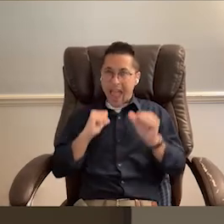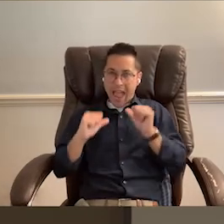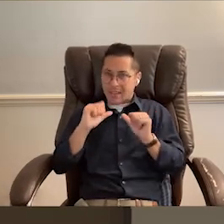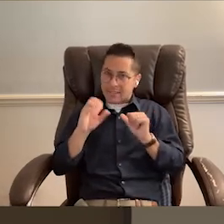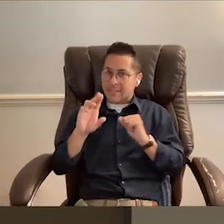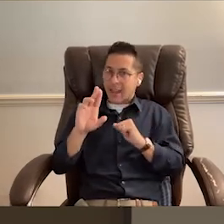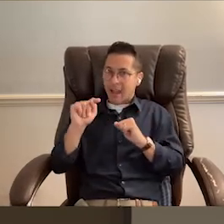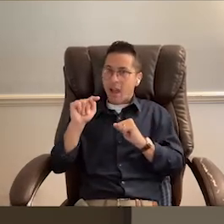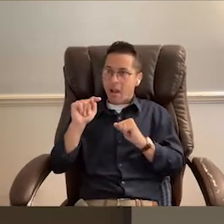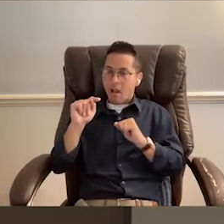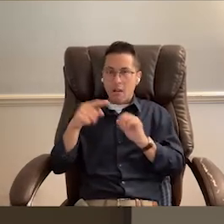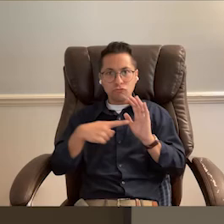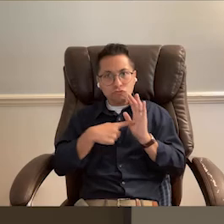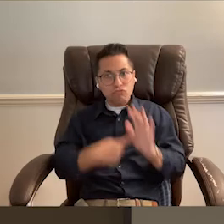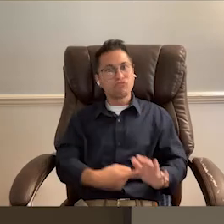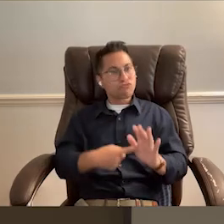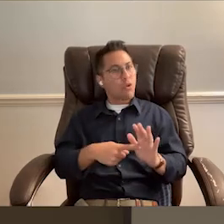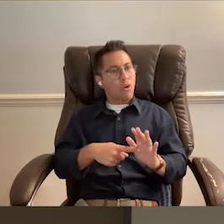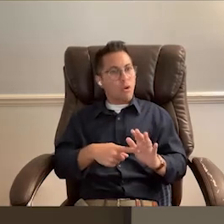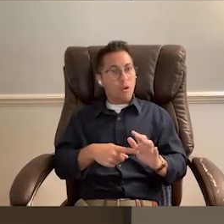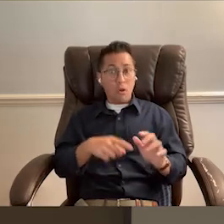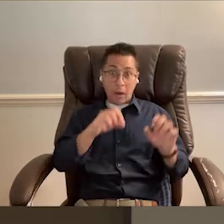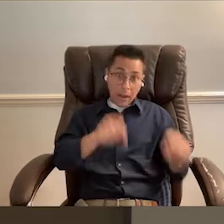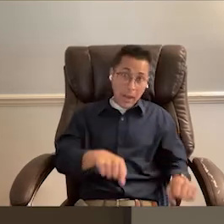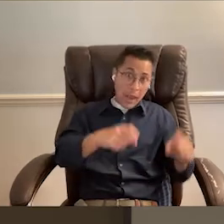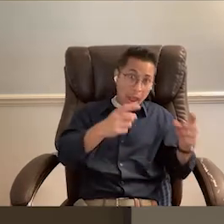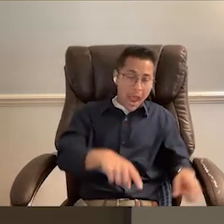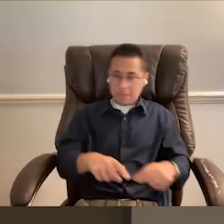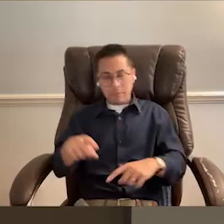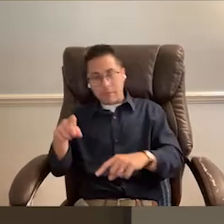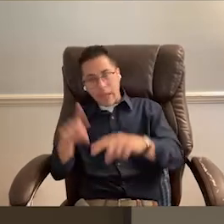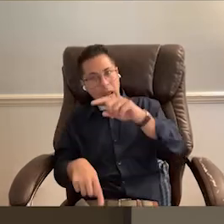It has to be acted out